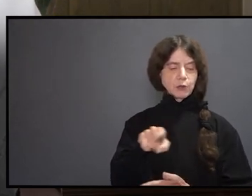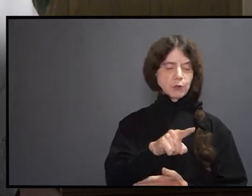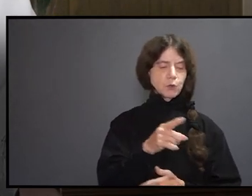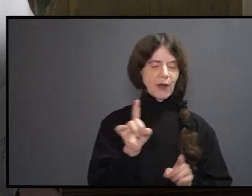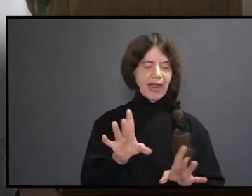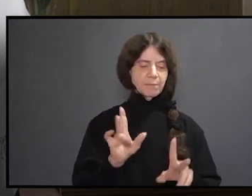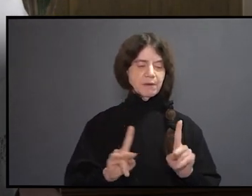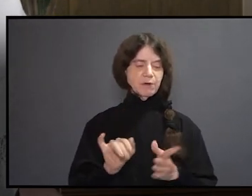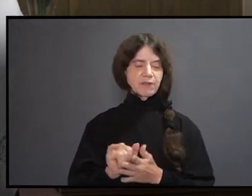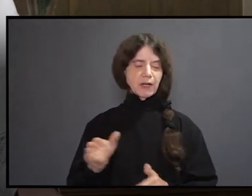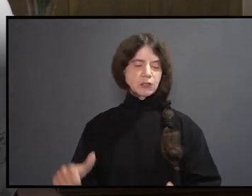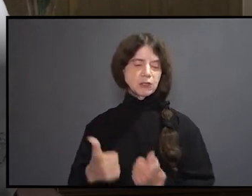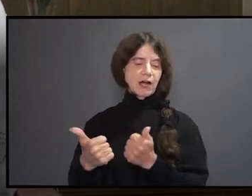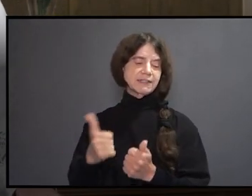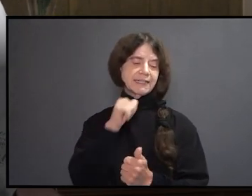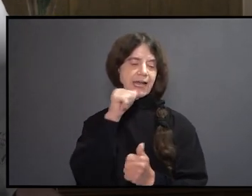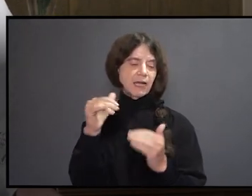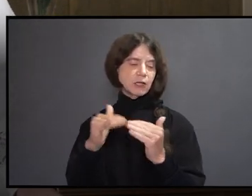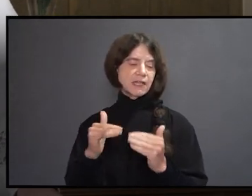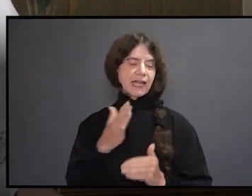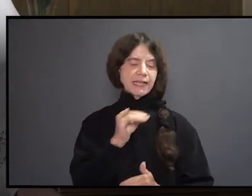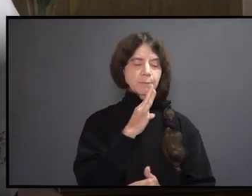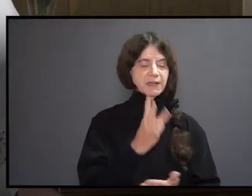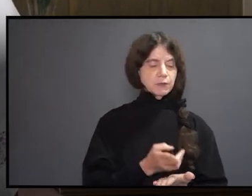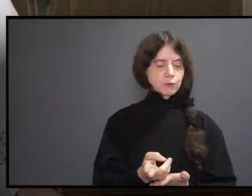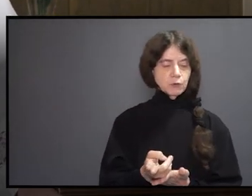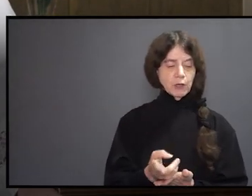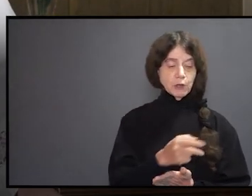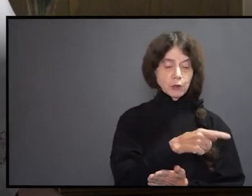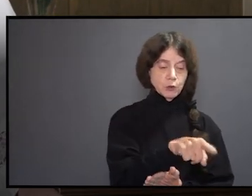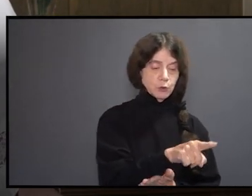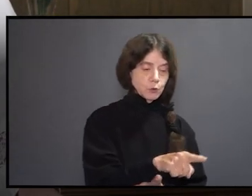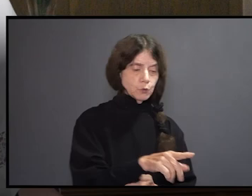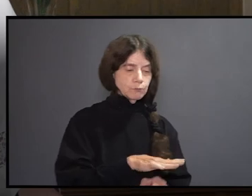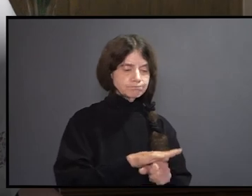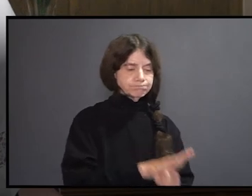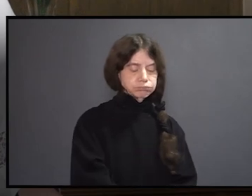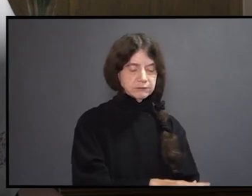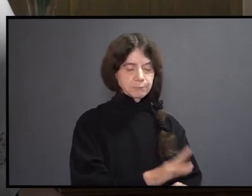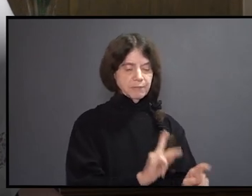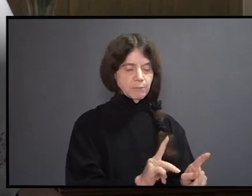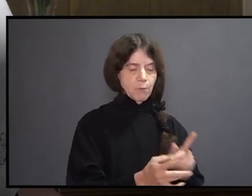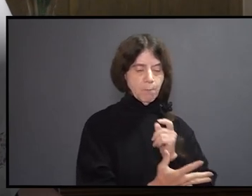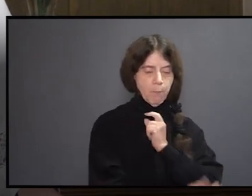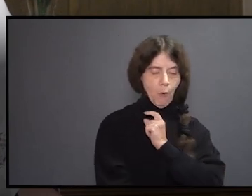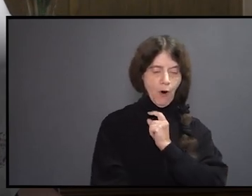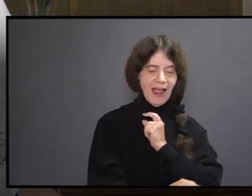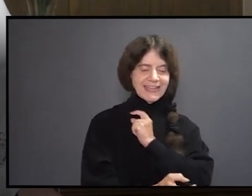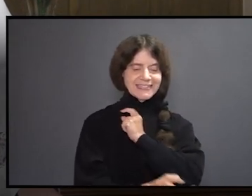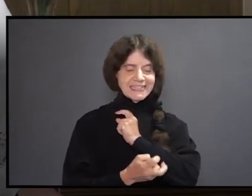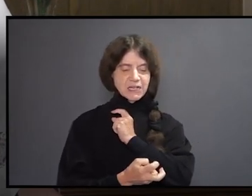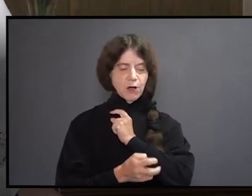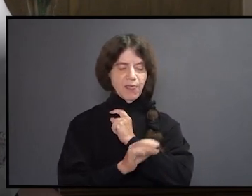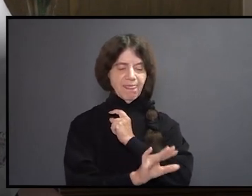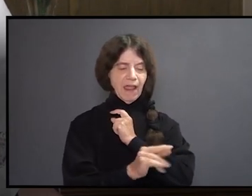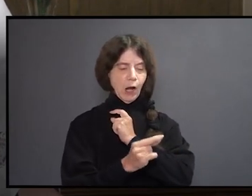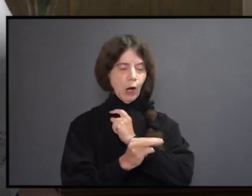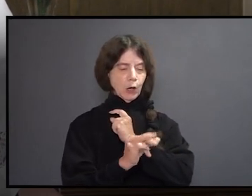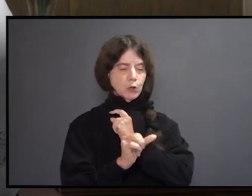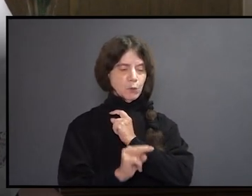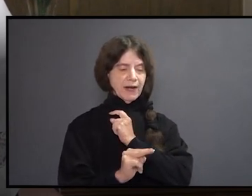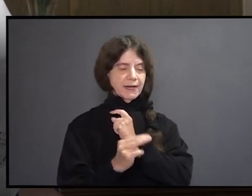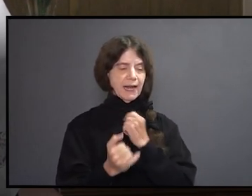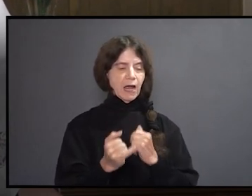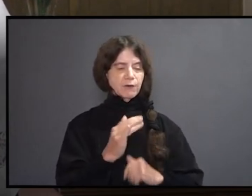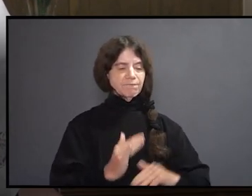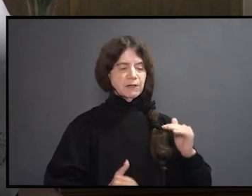truth. Therefore, because you trample on the poor and you exact taxes of grain from him, you have